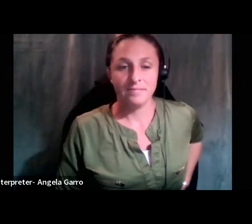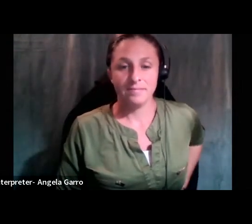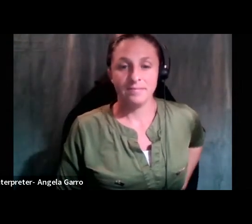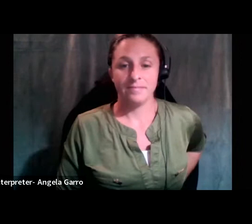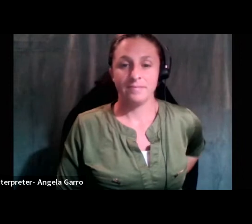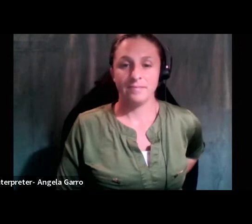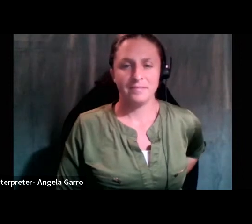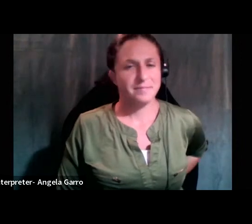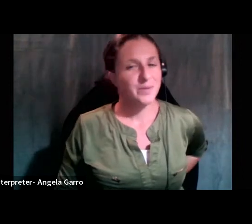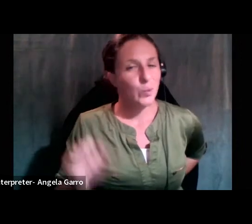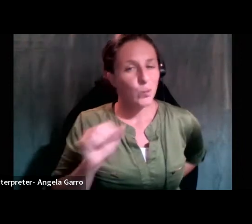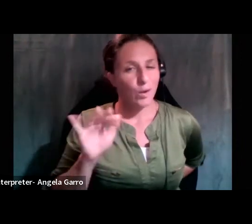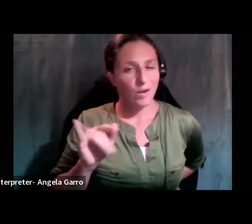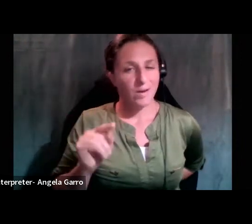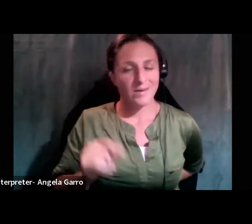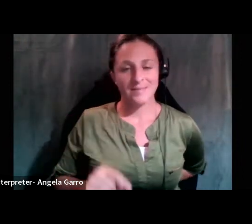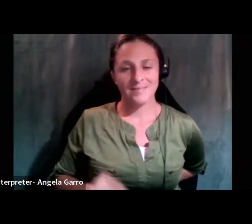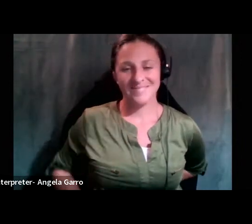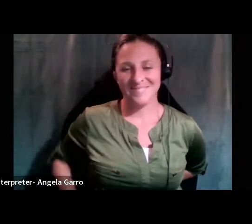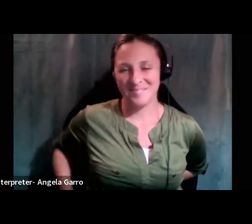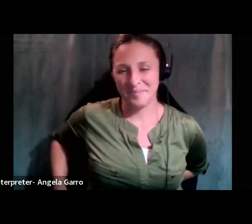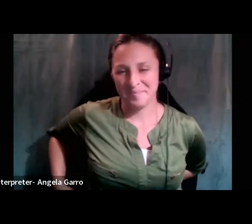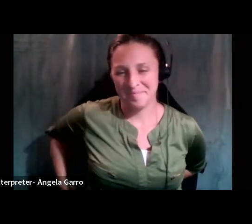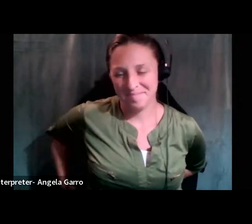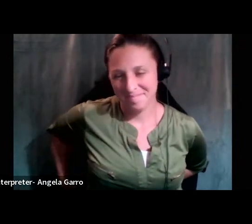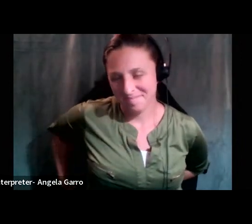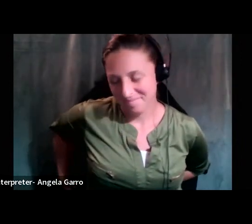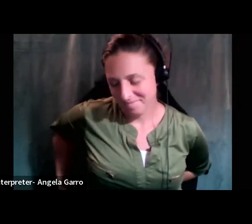We're working on it. Okay. Yeah.